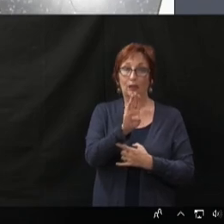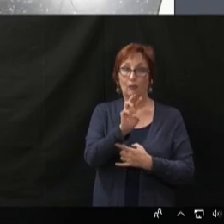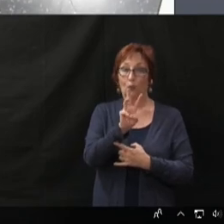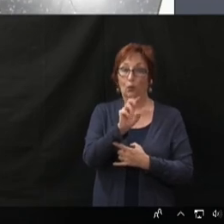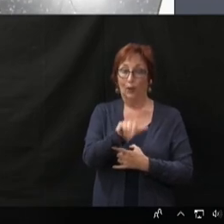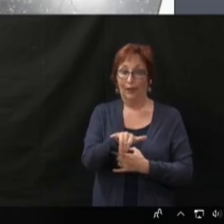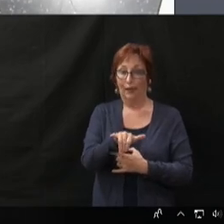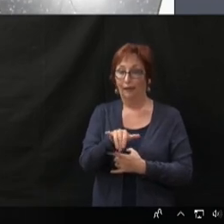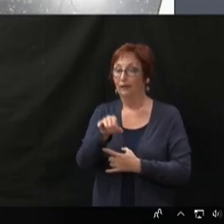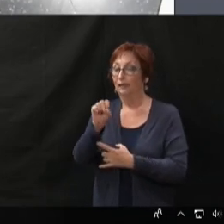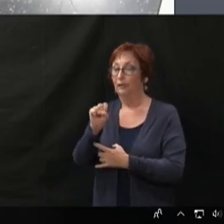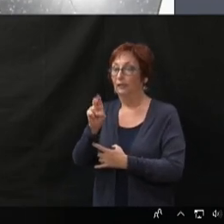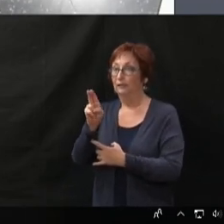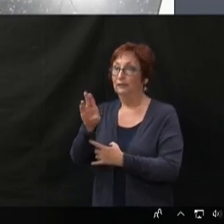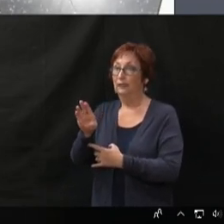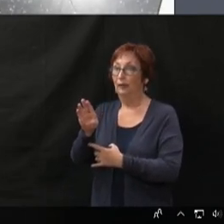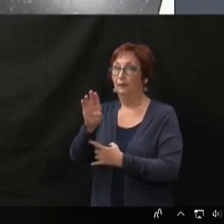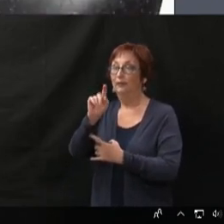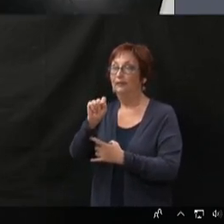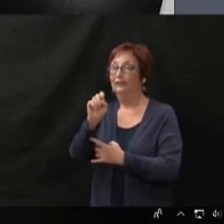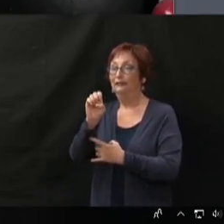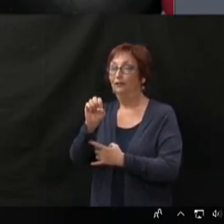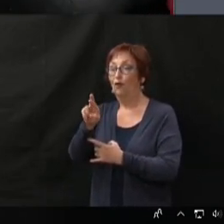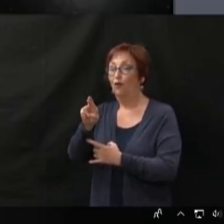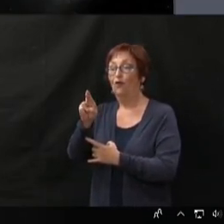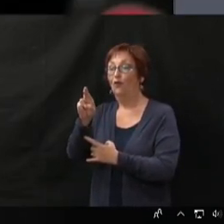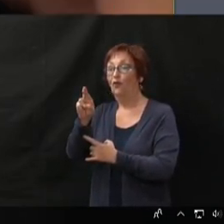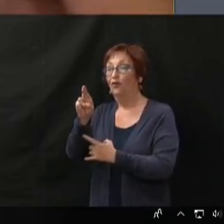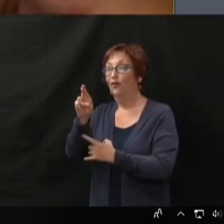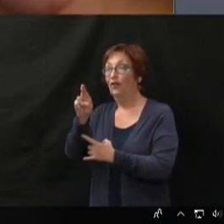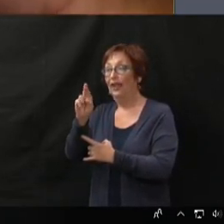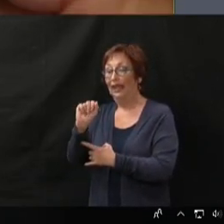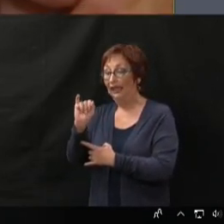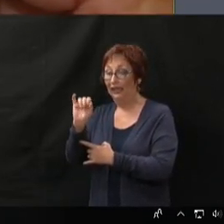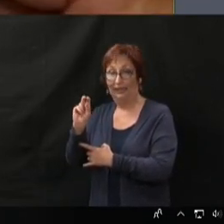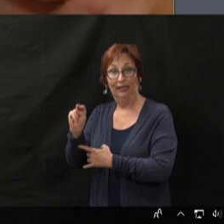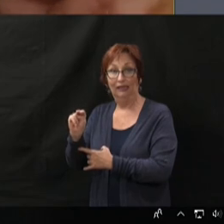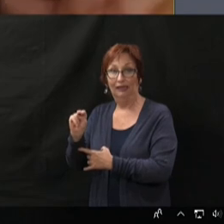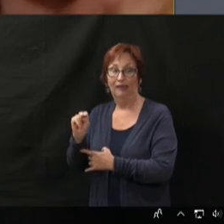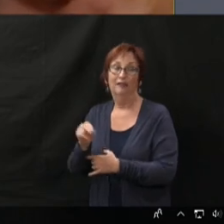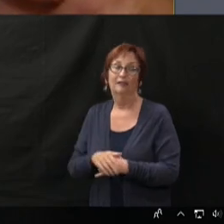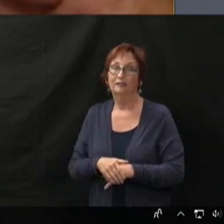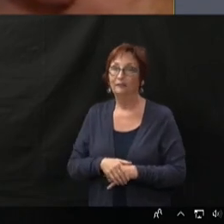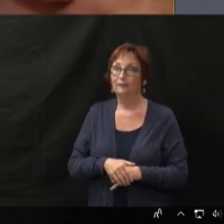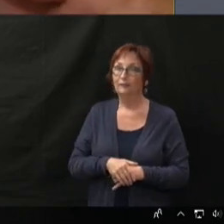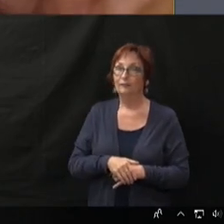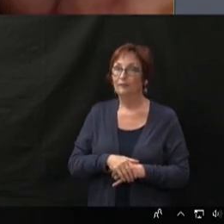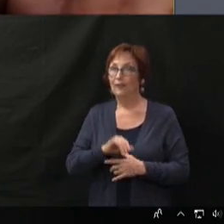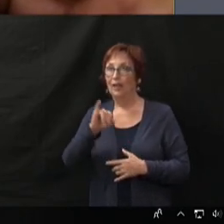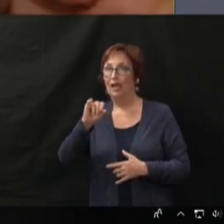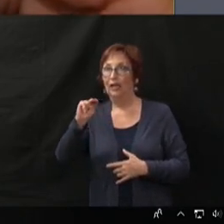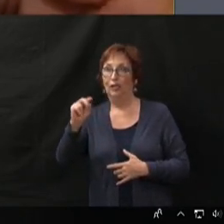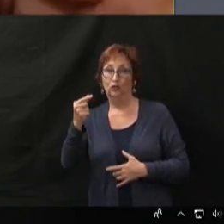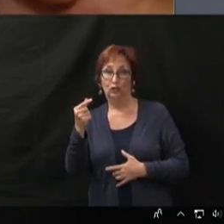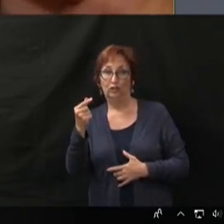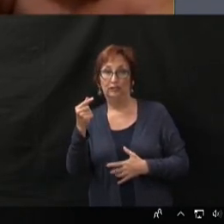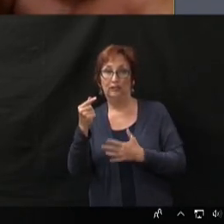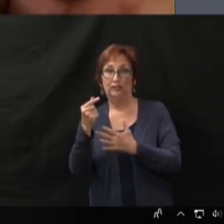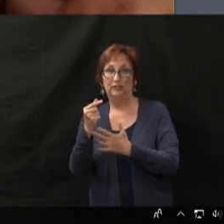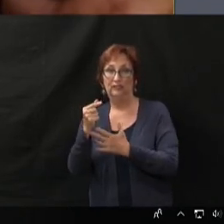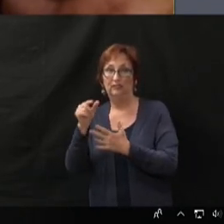Subterranean. Sub-zero. Okay. ING is a